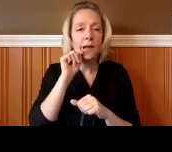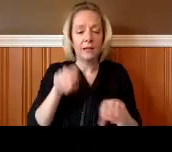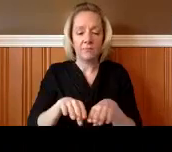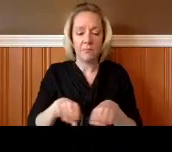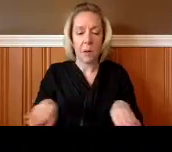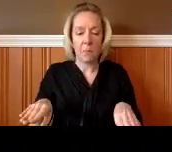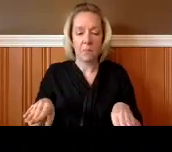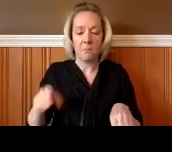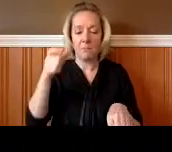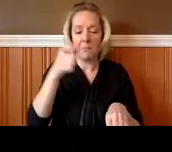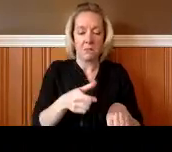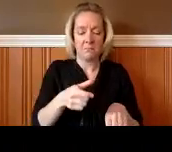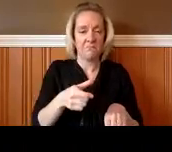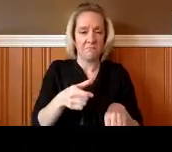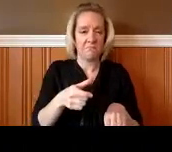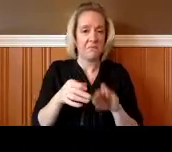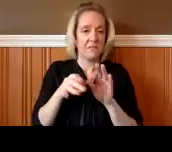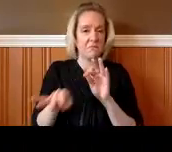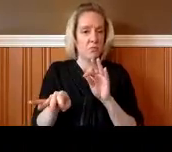single color.